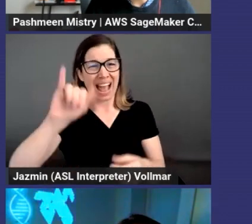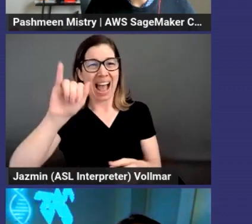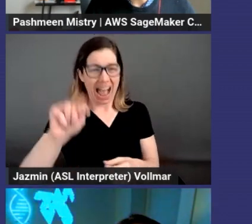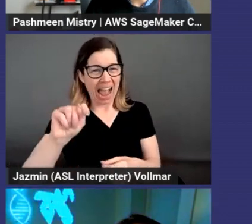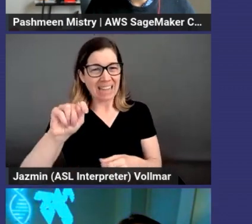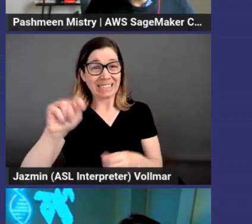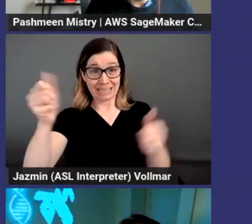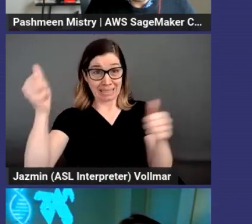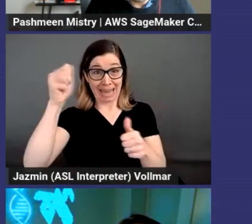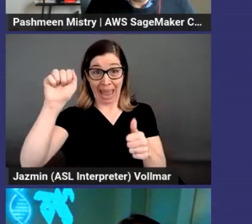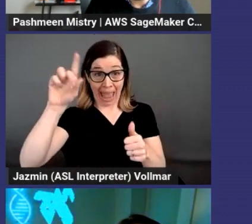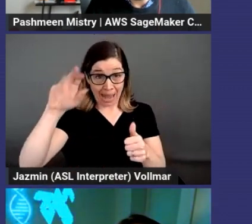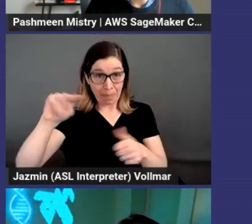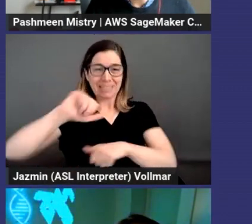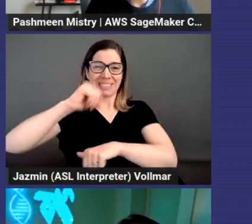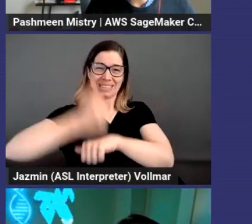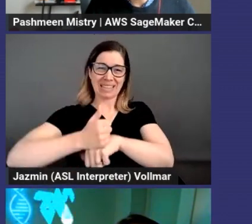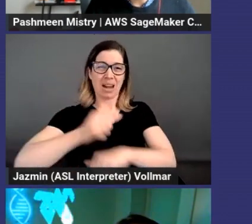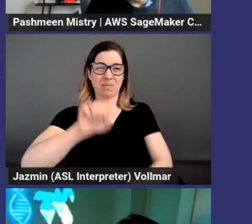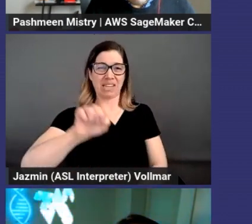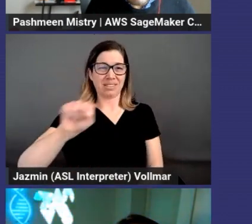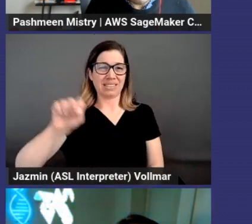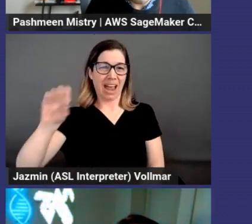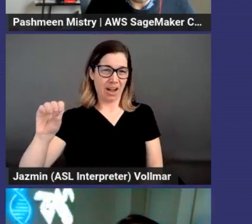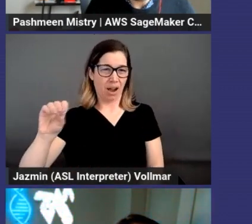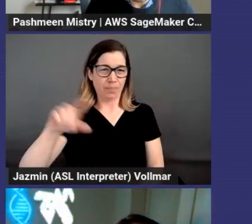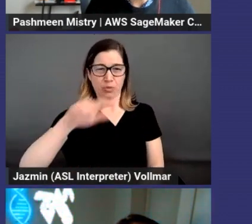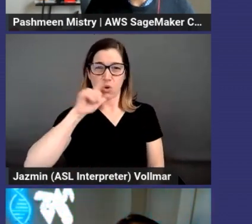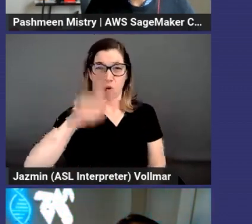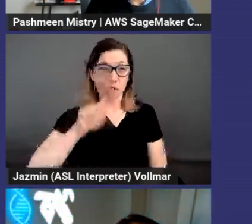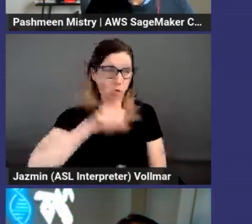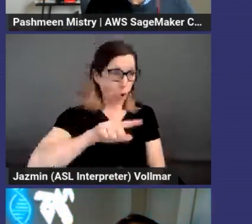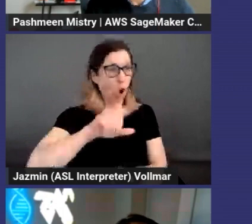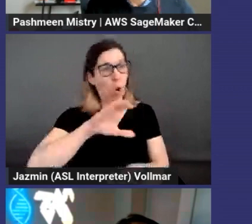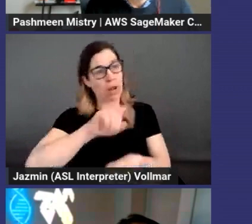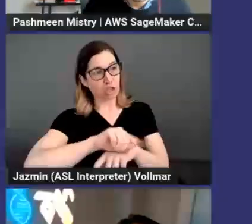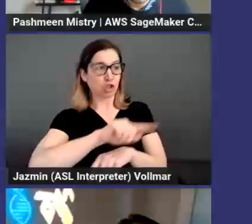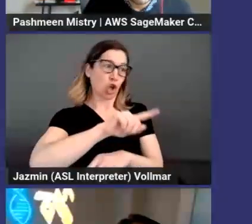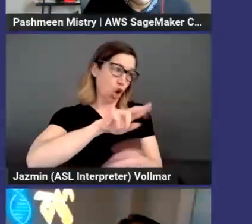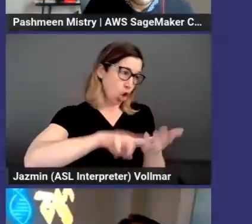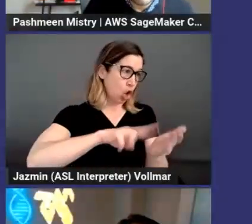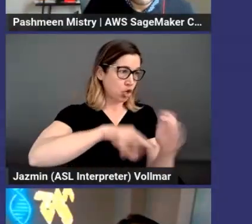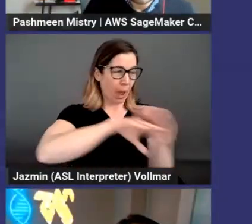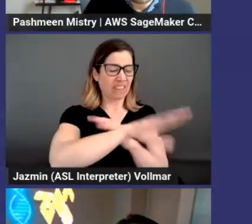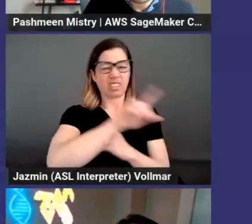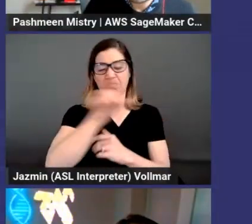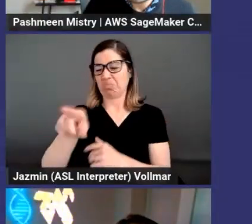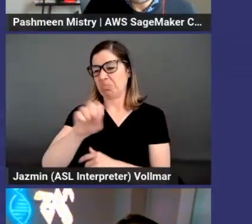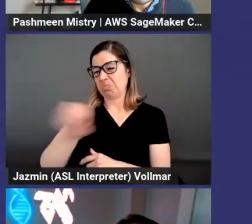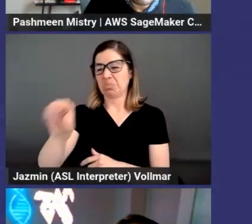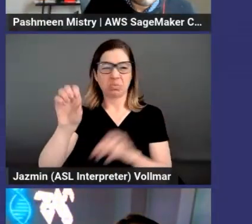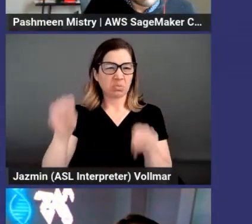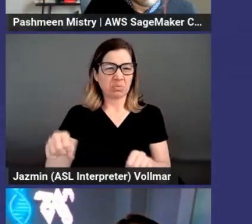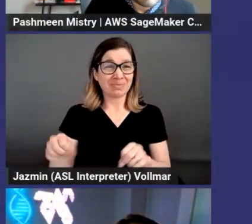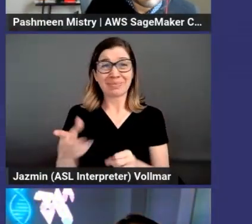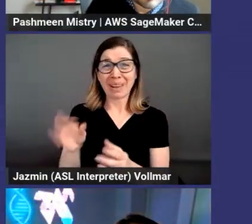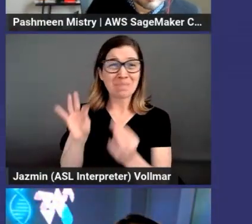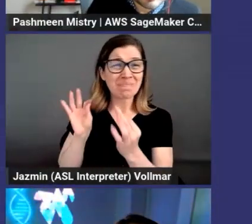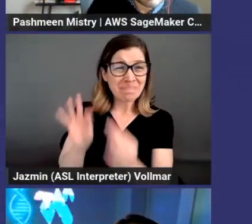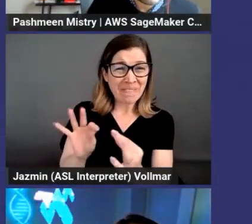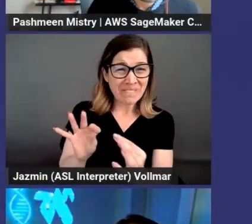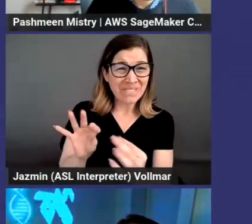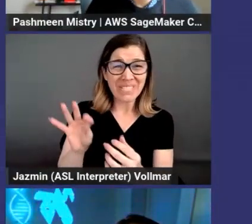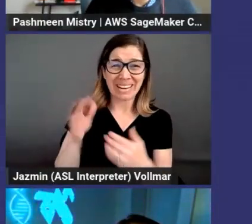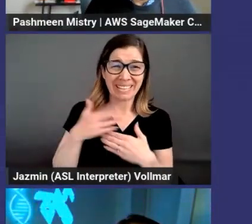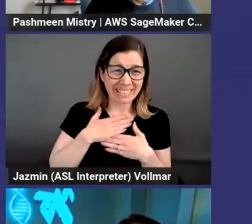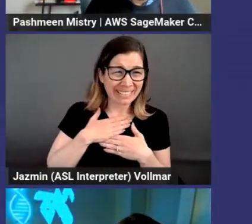so that you don't have to go through the console every time to access SageMaker Canvas. Perfect. Pashmeen, thank